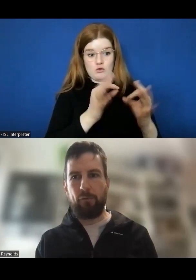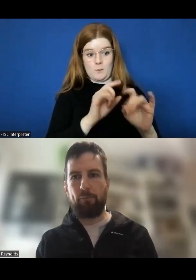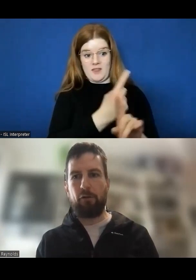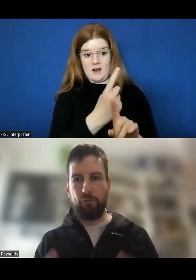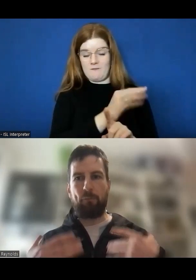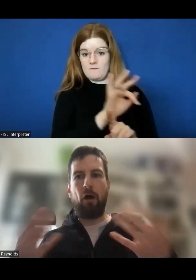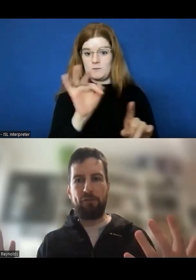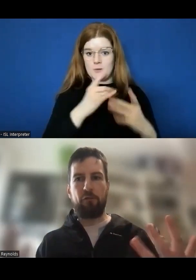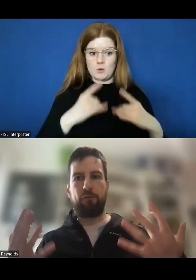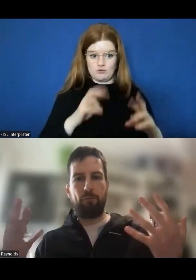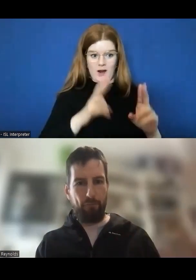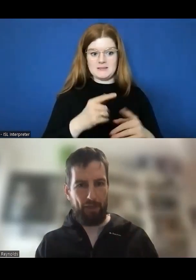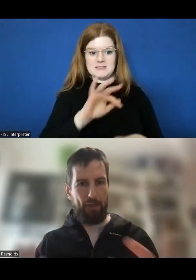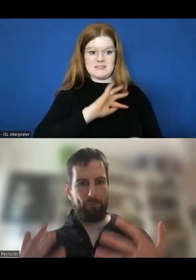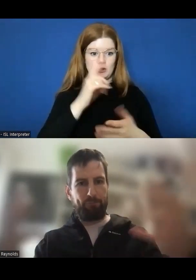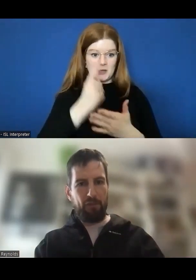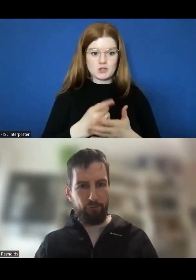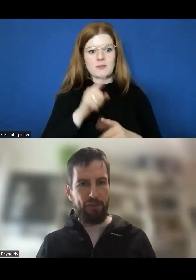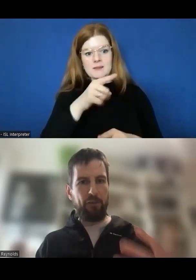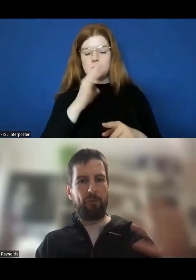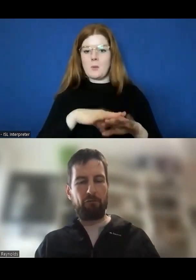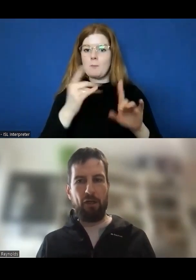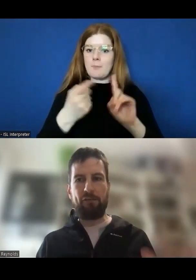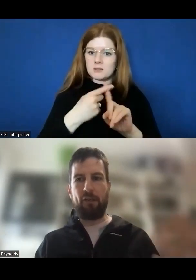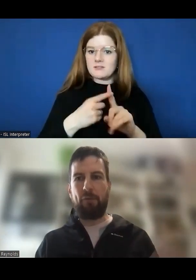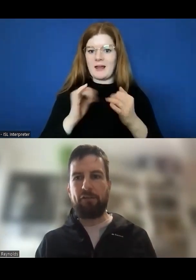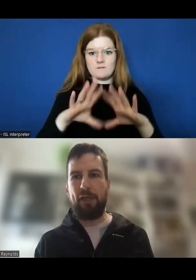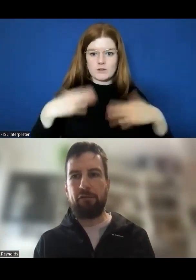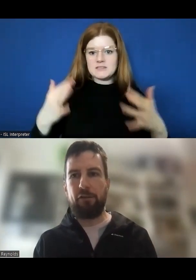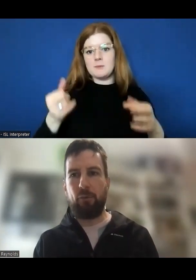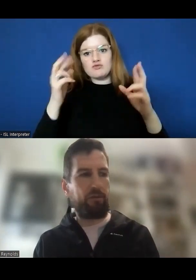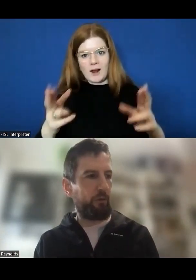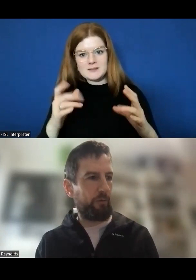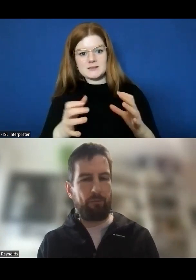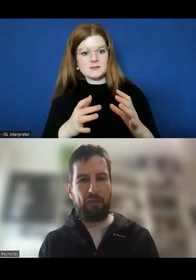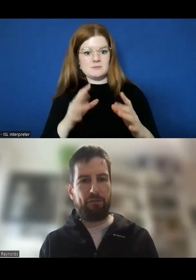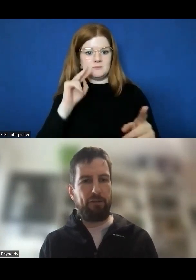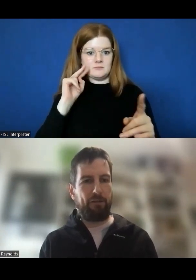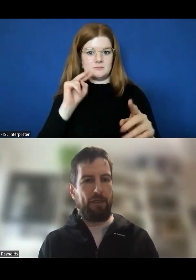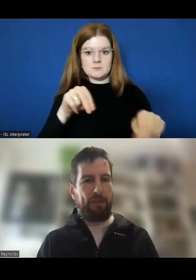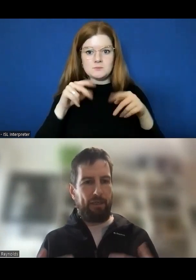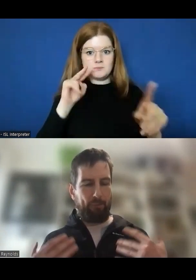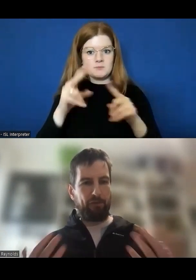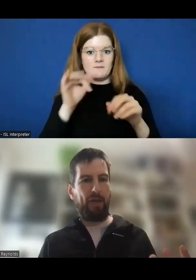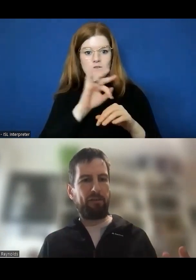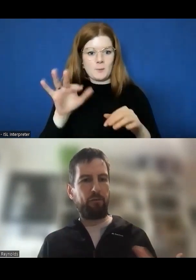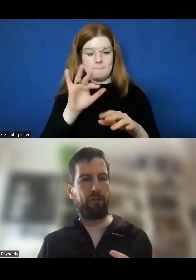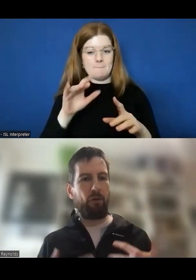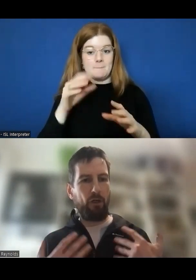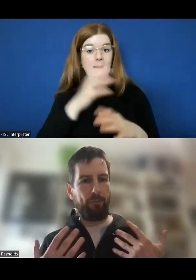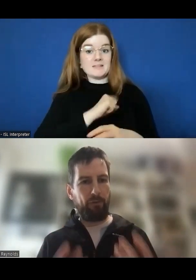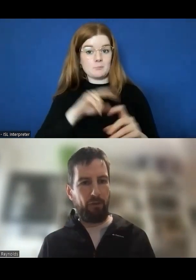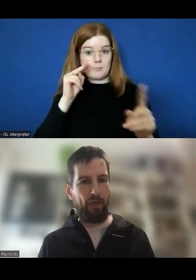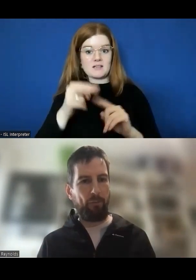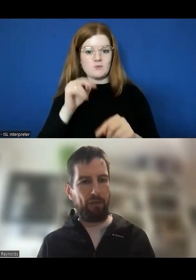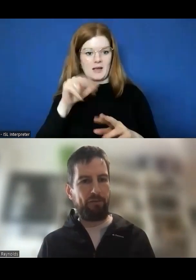from the, I suppose, the positive freedom and rights and emancipatory point of view from the Palestinian perspective, we can